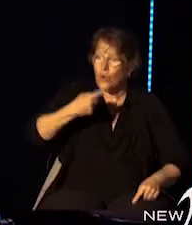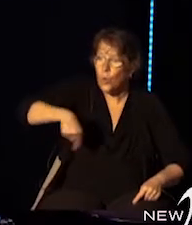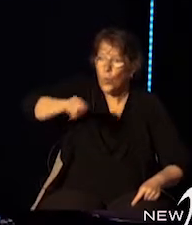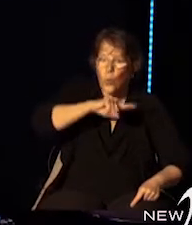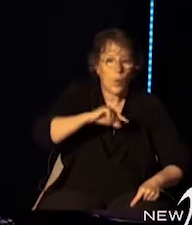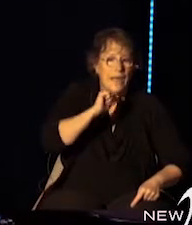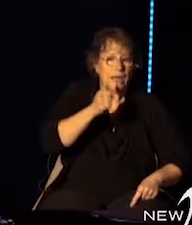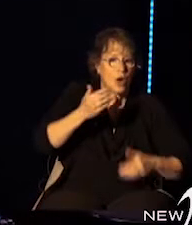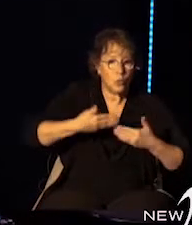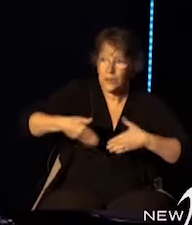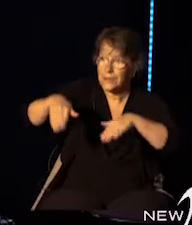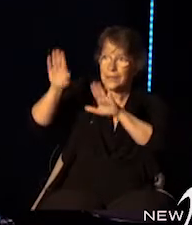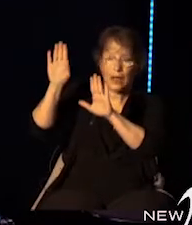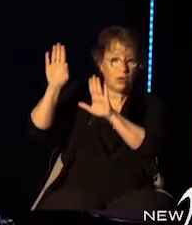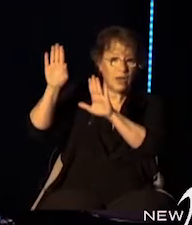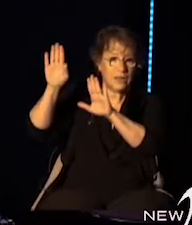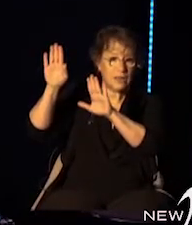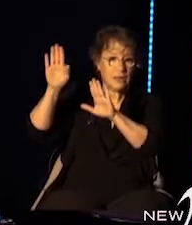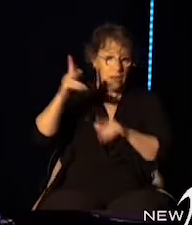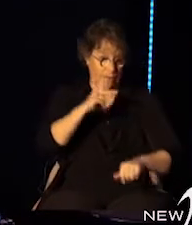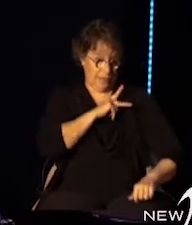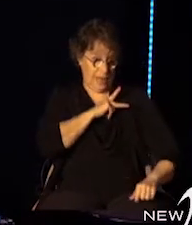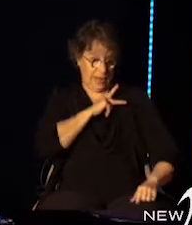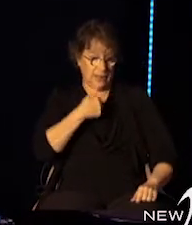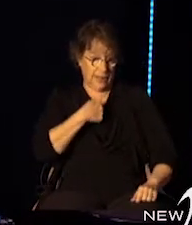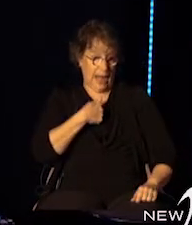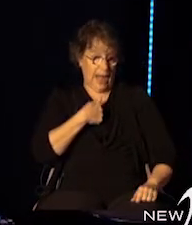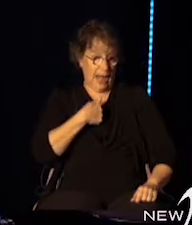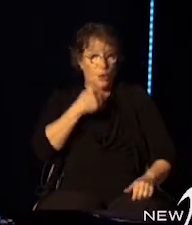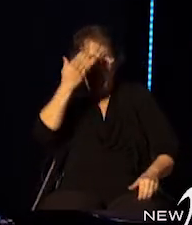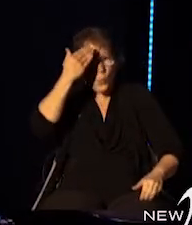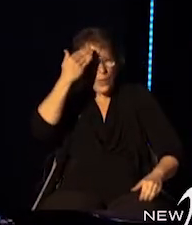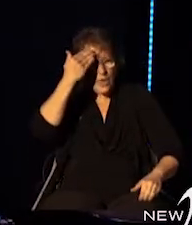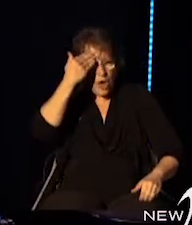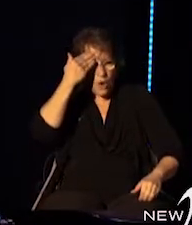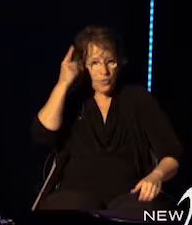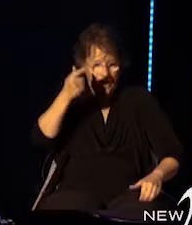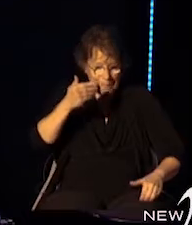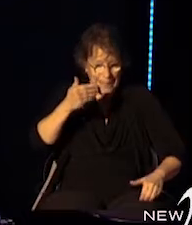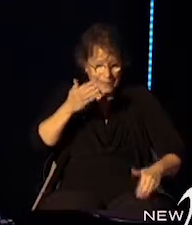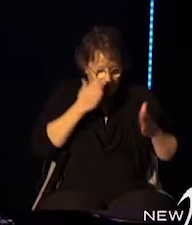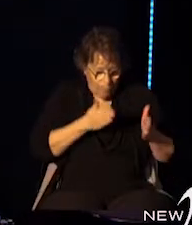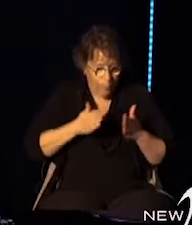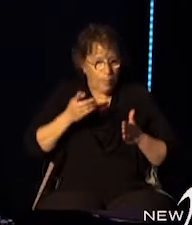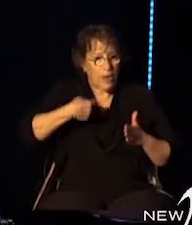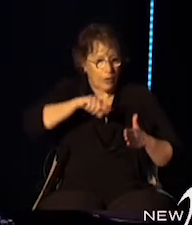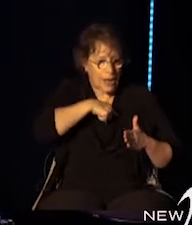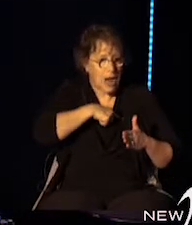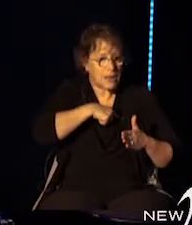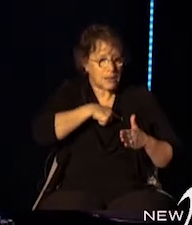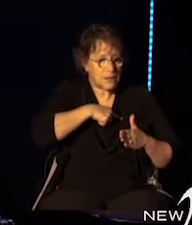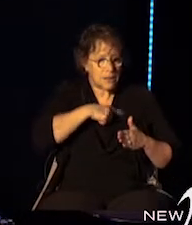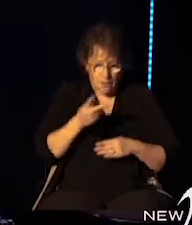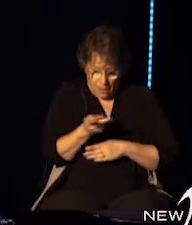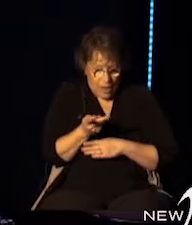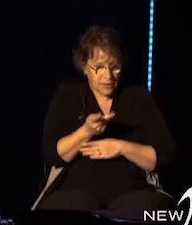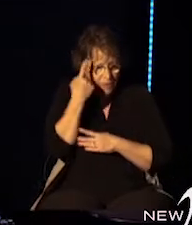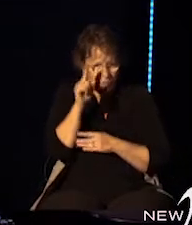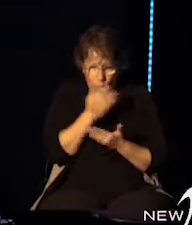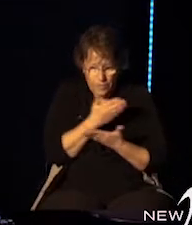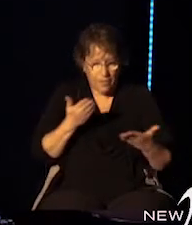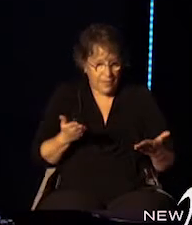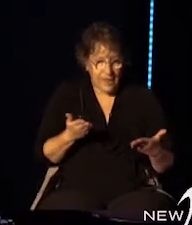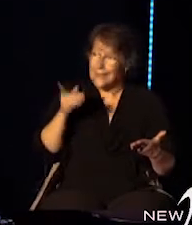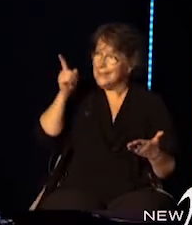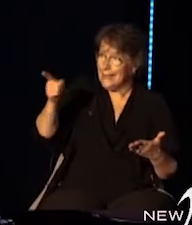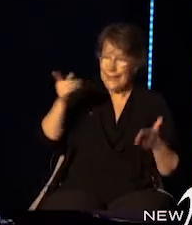Kelsey and I are certain that God's prepared us for decades to be part of what He's doing here in the church now. And we really believe